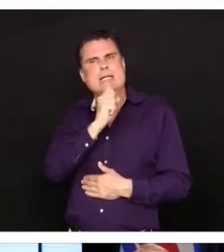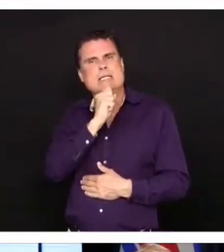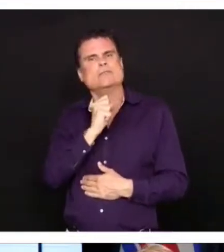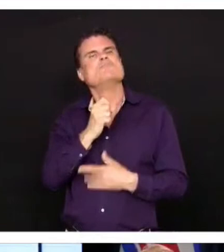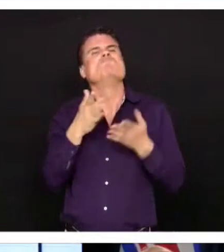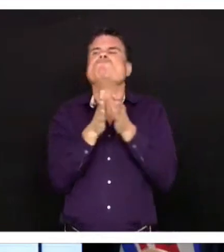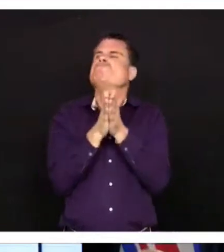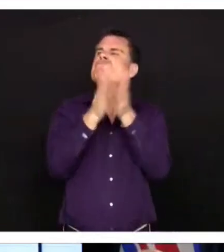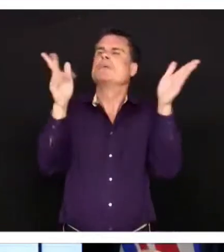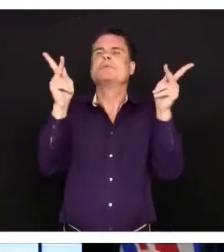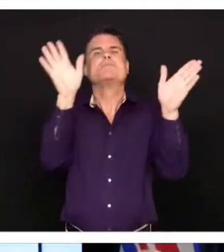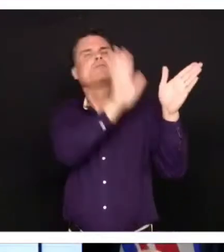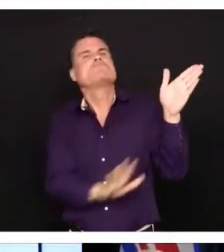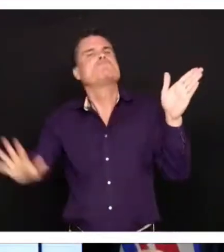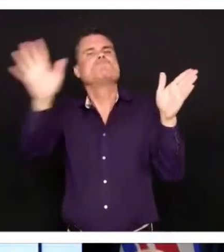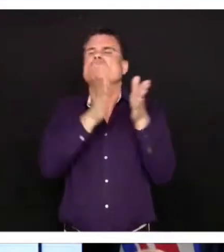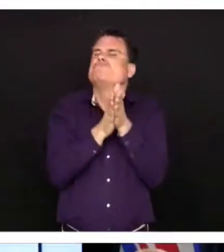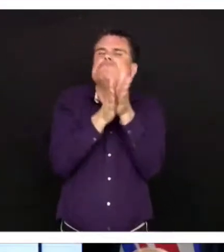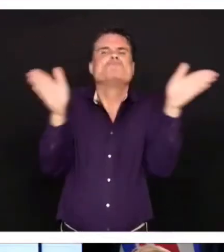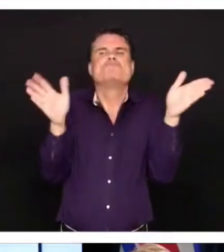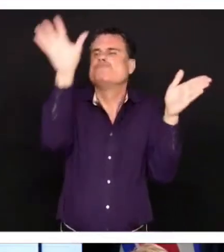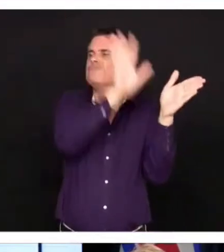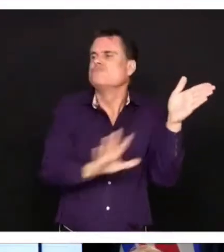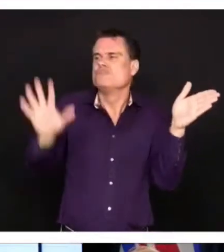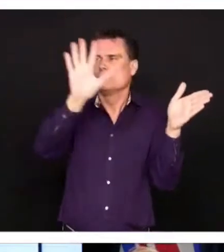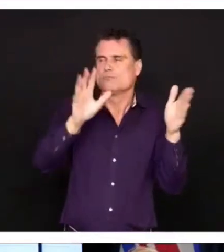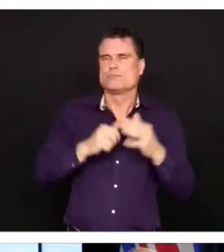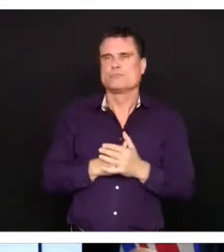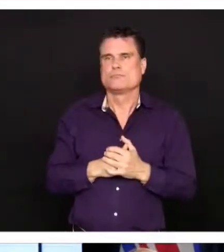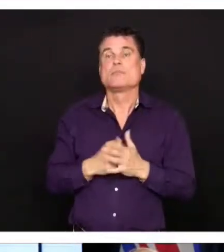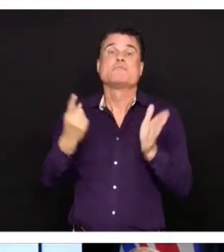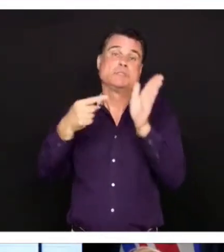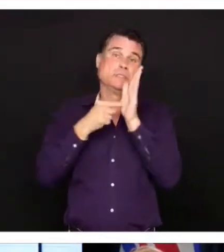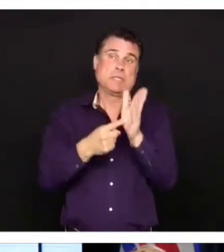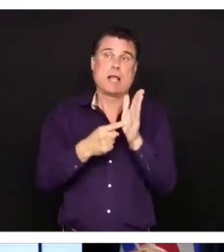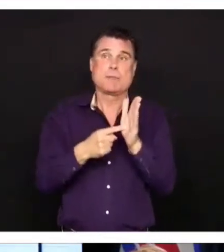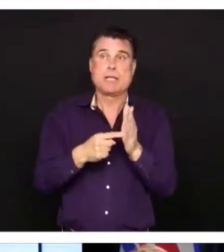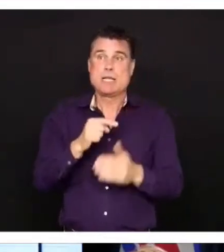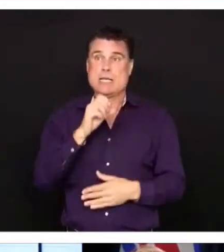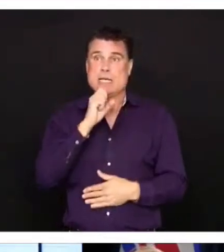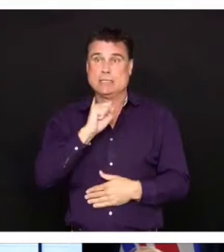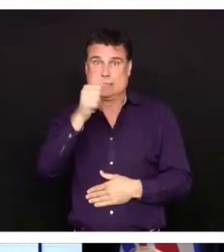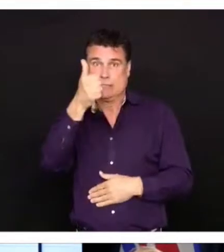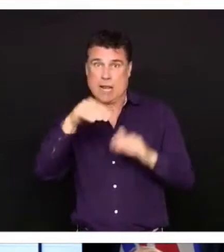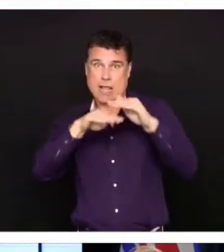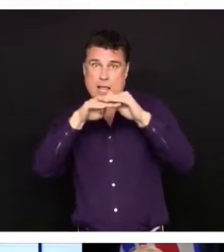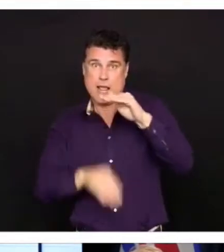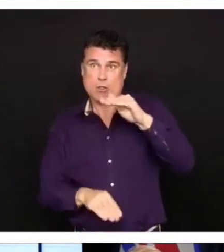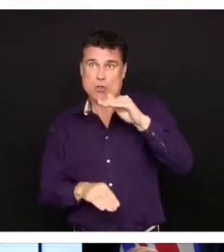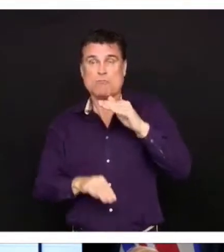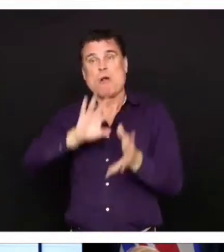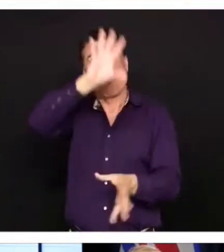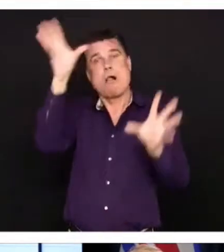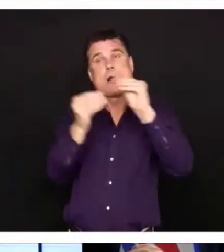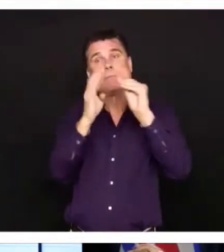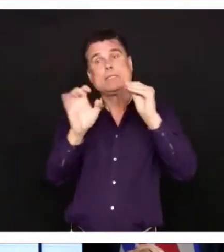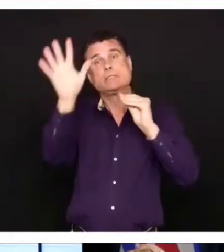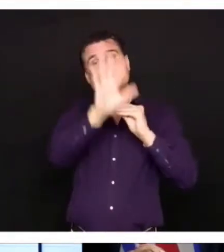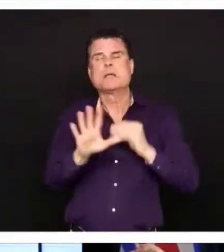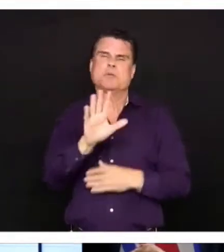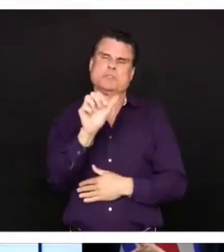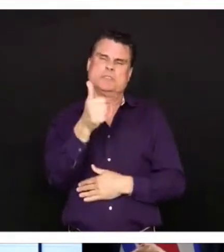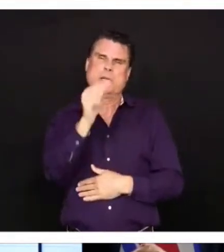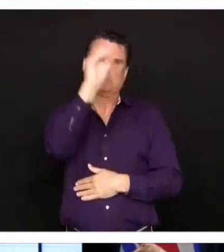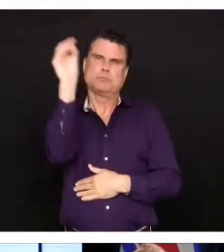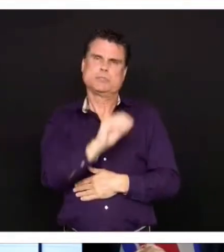group. And you can go along and see that. So we have a very small percentage who are over 90. But when we